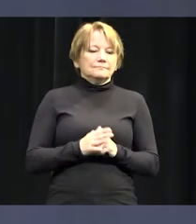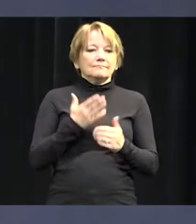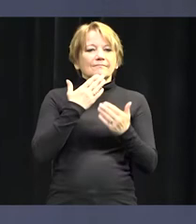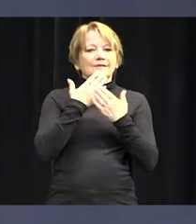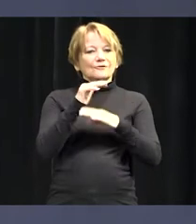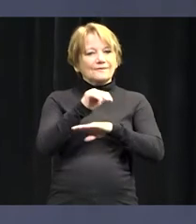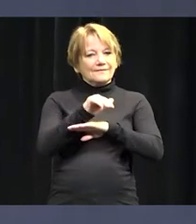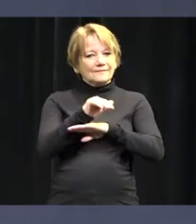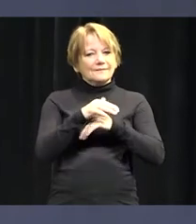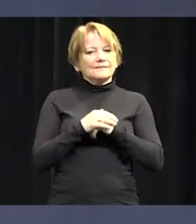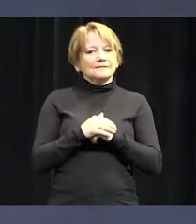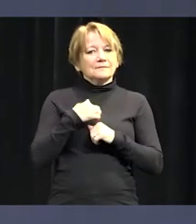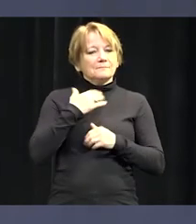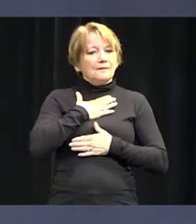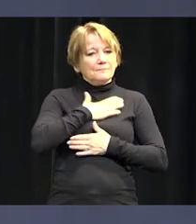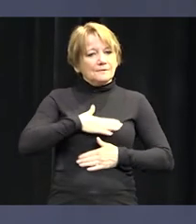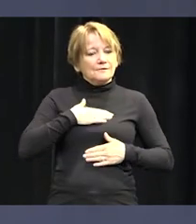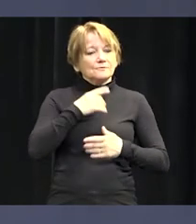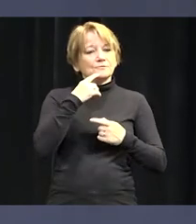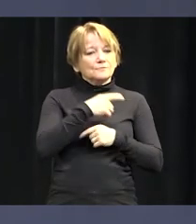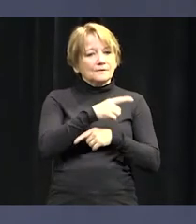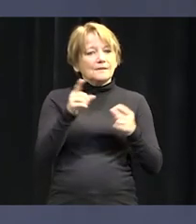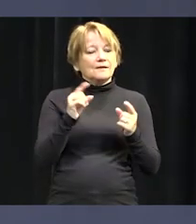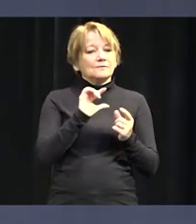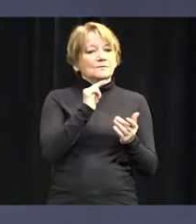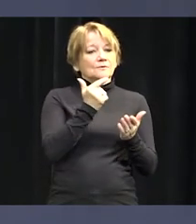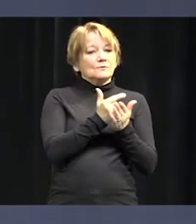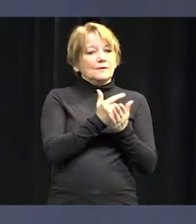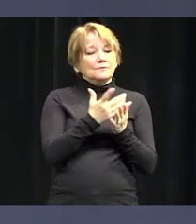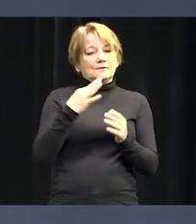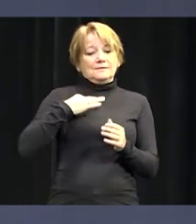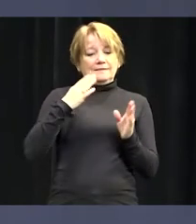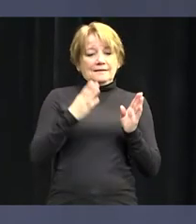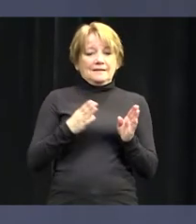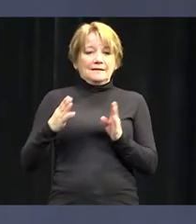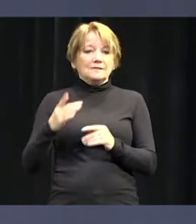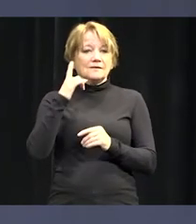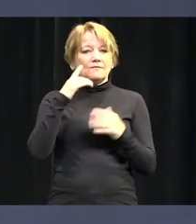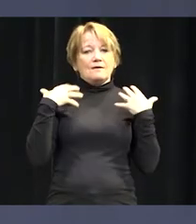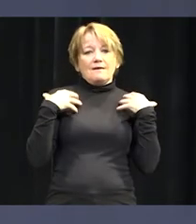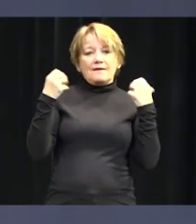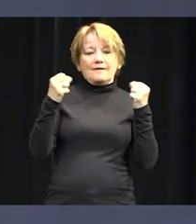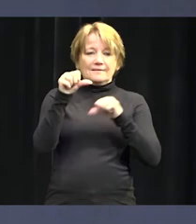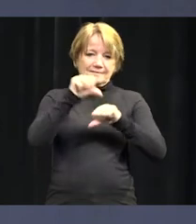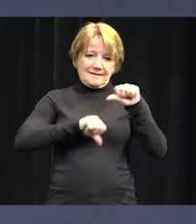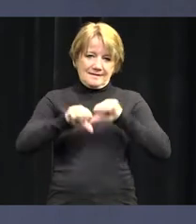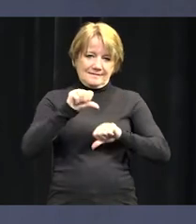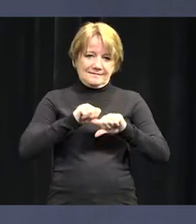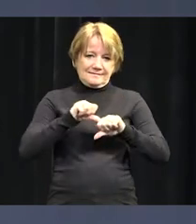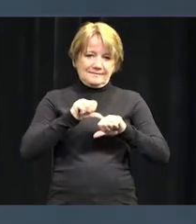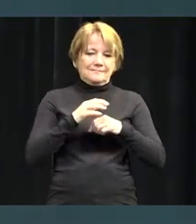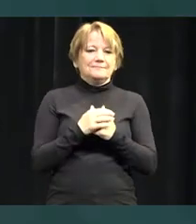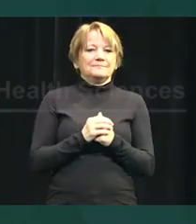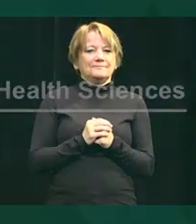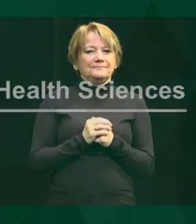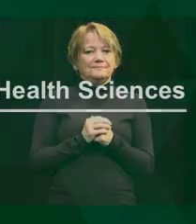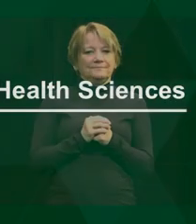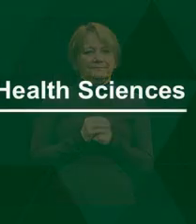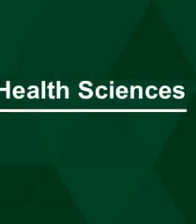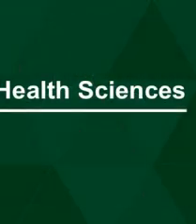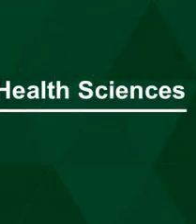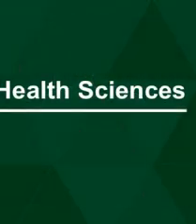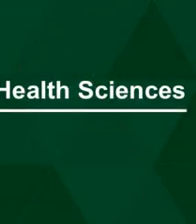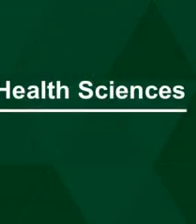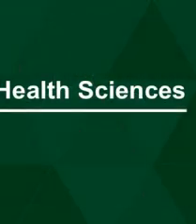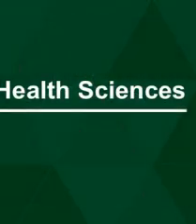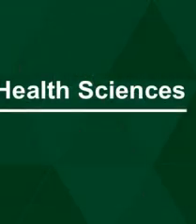good evening it is my pleasure to announce the graduation candidates for health sciences class of